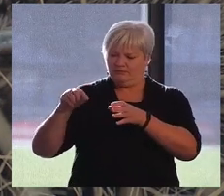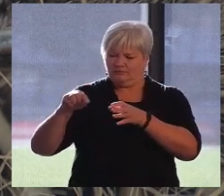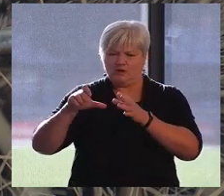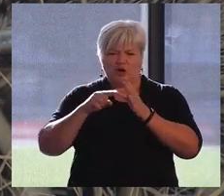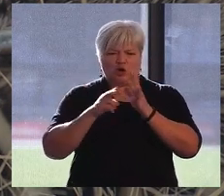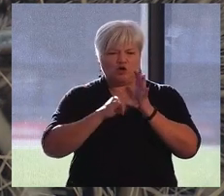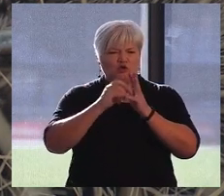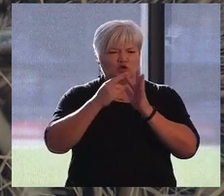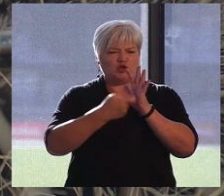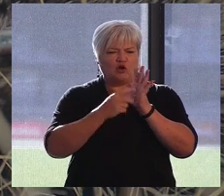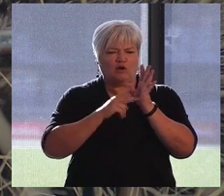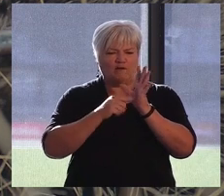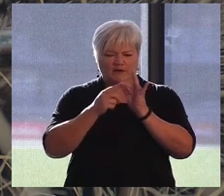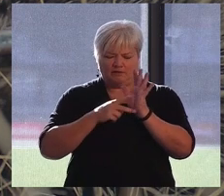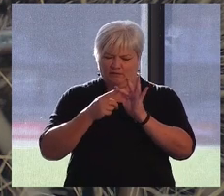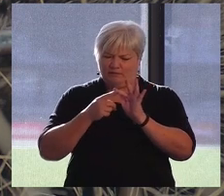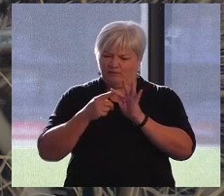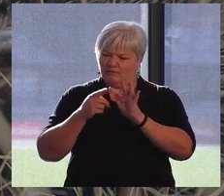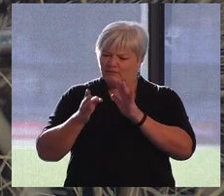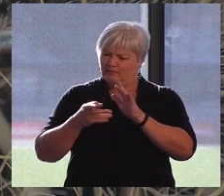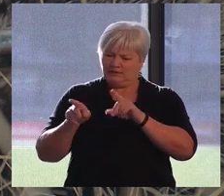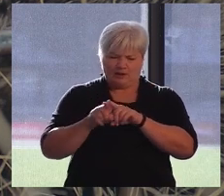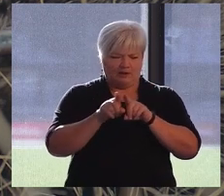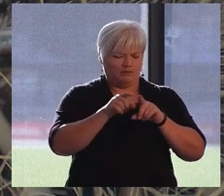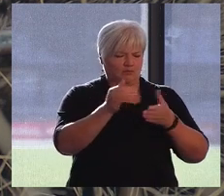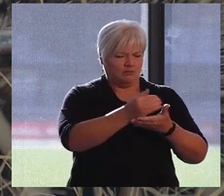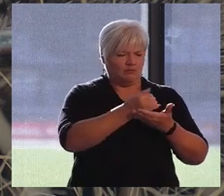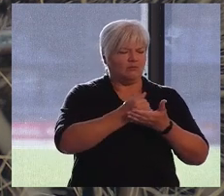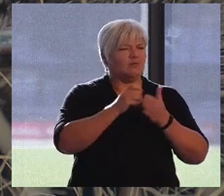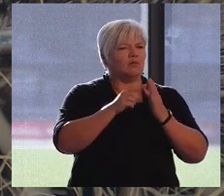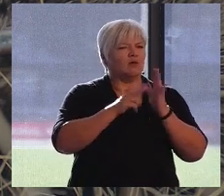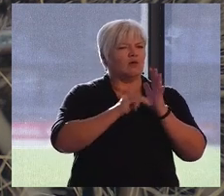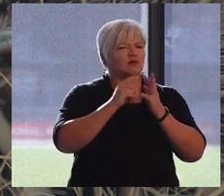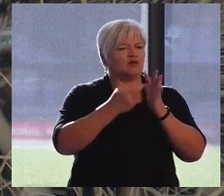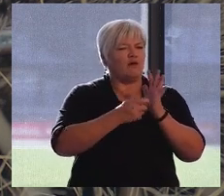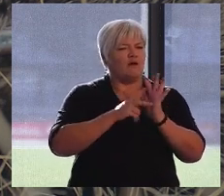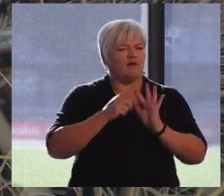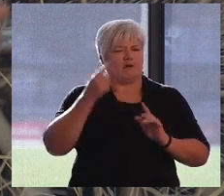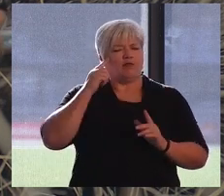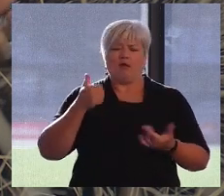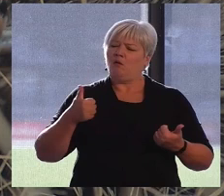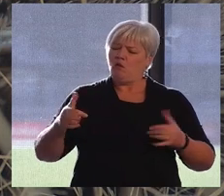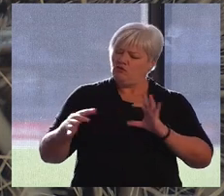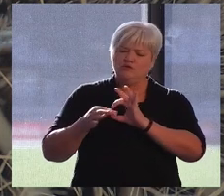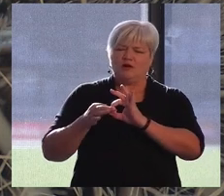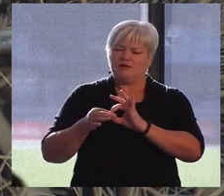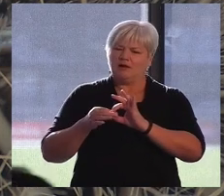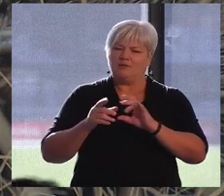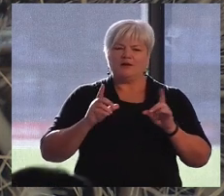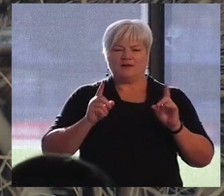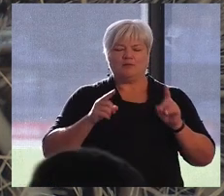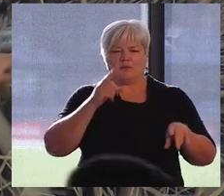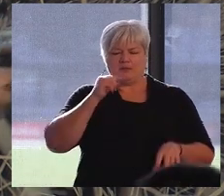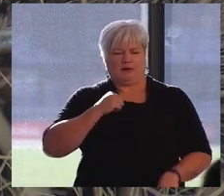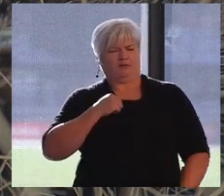And for me, it makes total sense, but it does sometimes raise eyebrows, particularly, you know, with people that I was with at the start